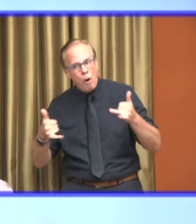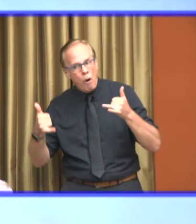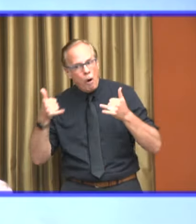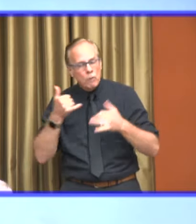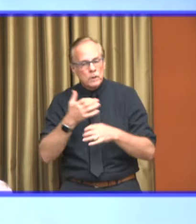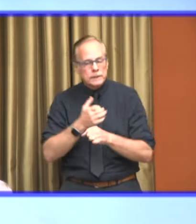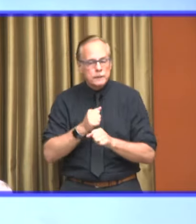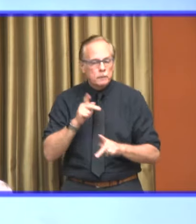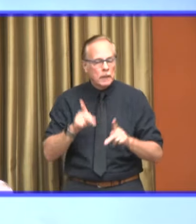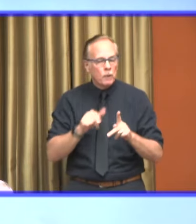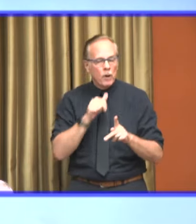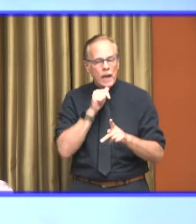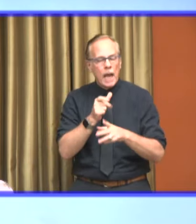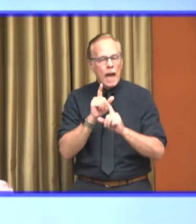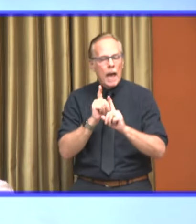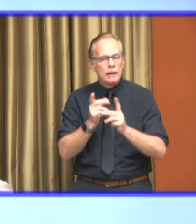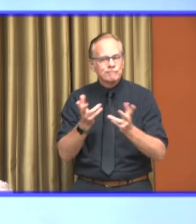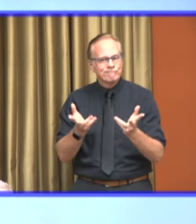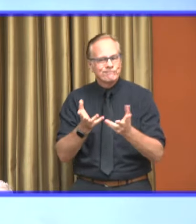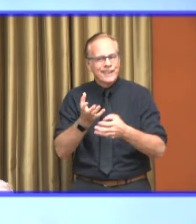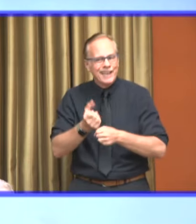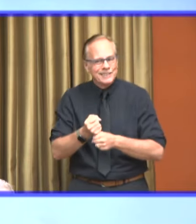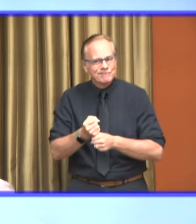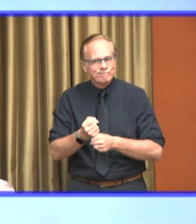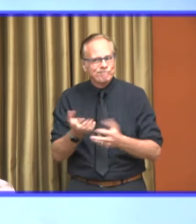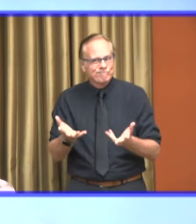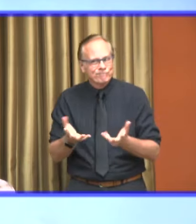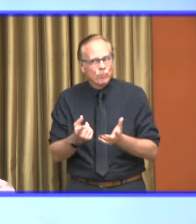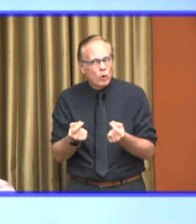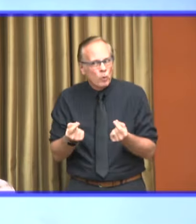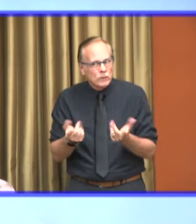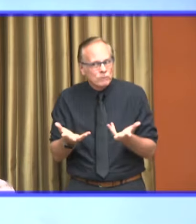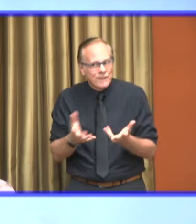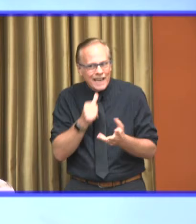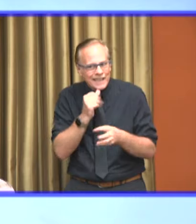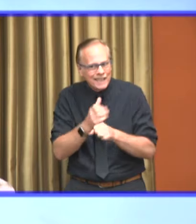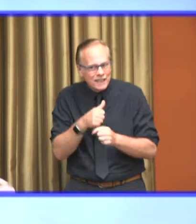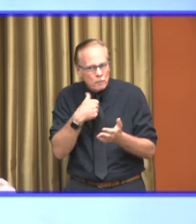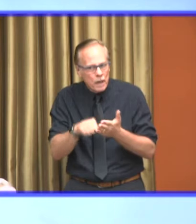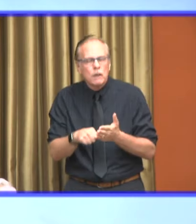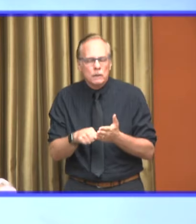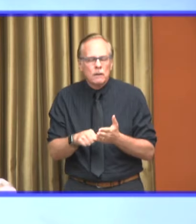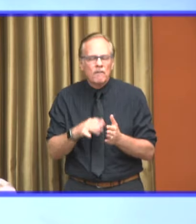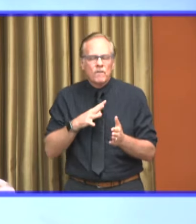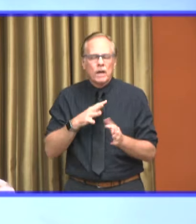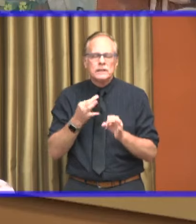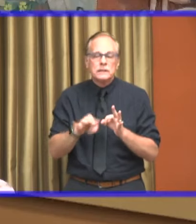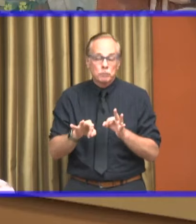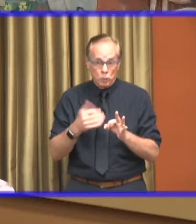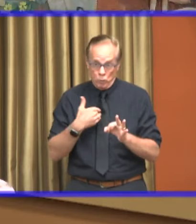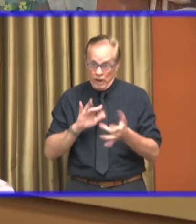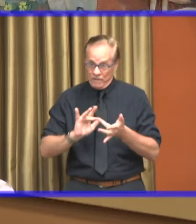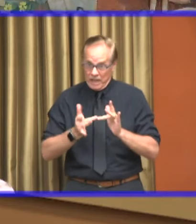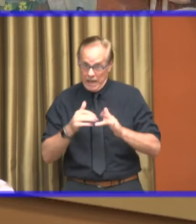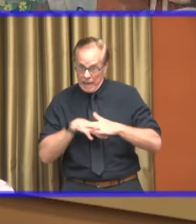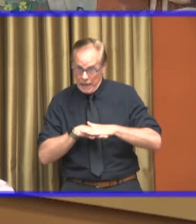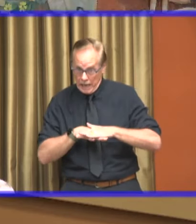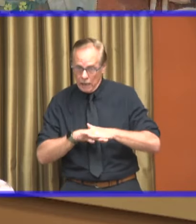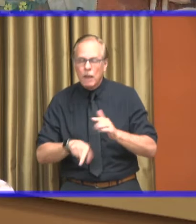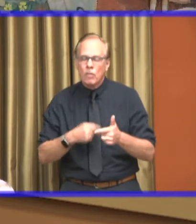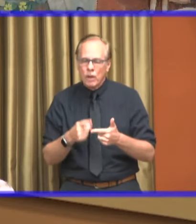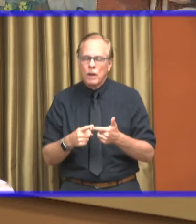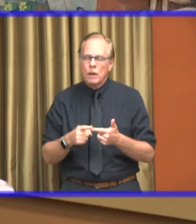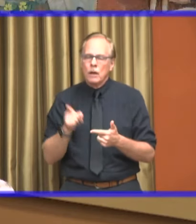received a mailing. How do I respond if I haven't received a mailing? It's very, very simple to do as long as you have internet access and can make it